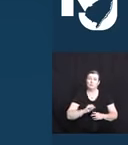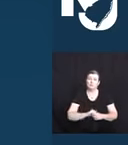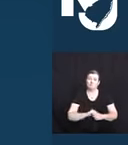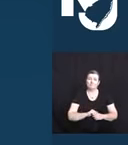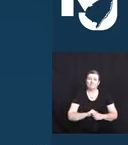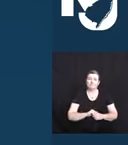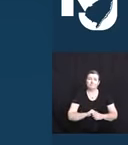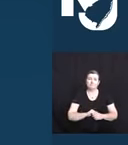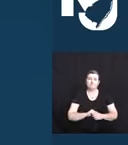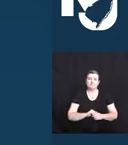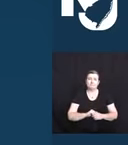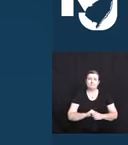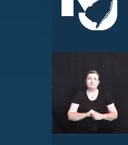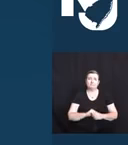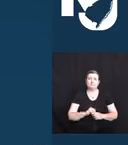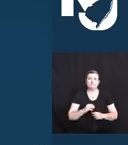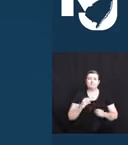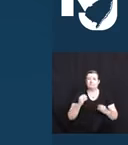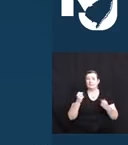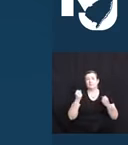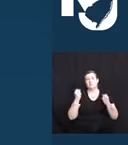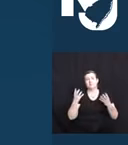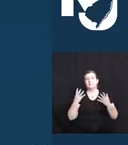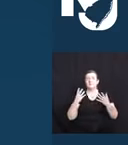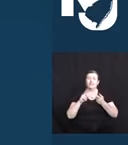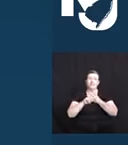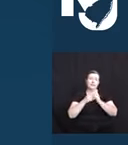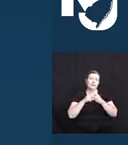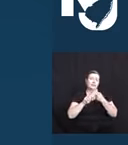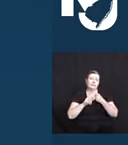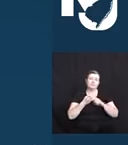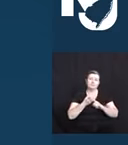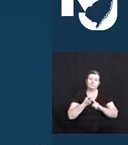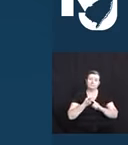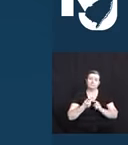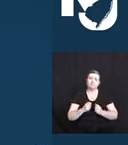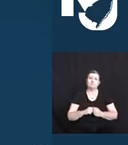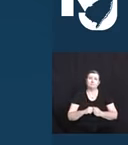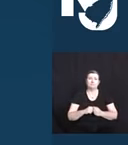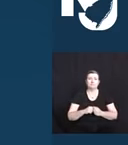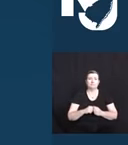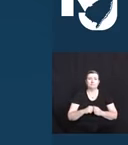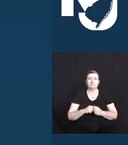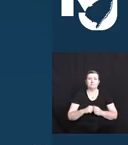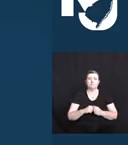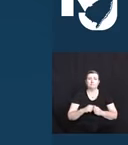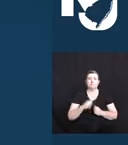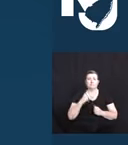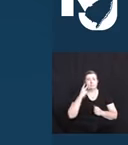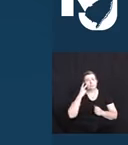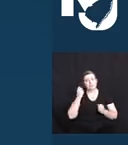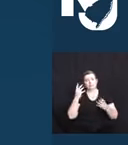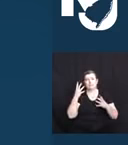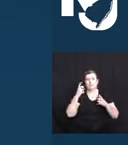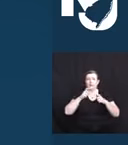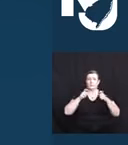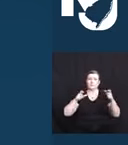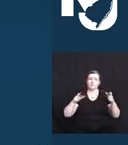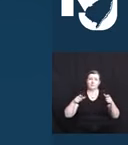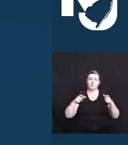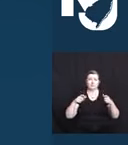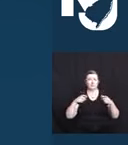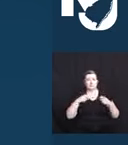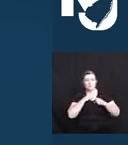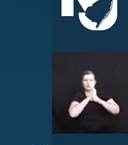and many more familiar faces among the thousands of visitors to our seat of government. Juki, God bless you, and thank you for